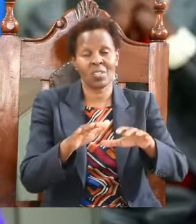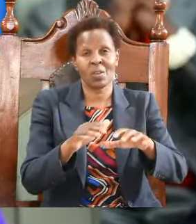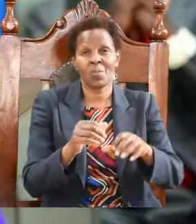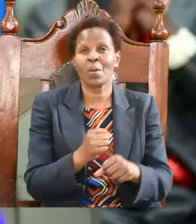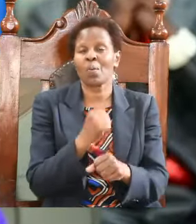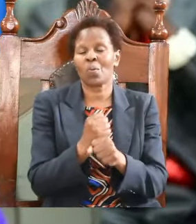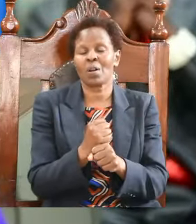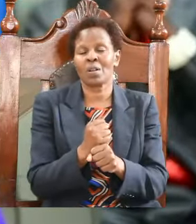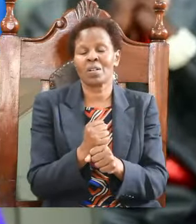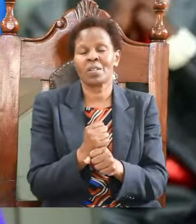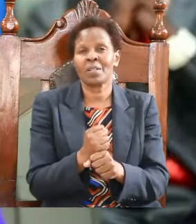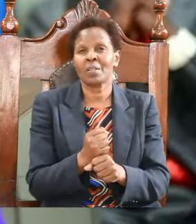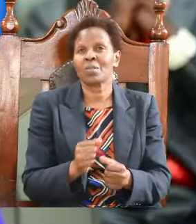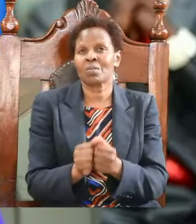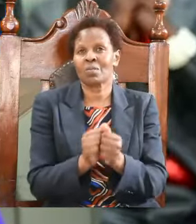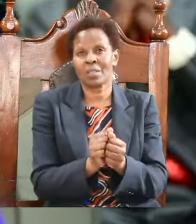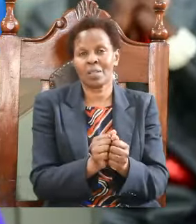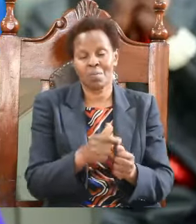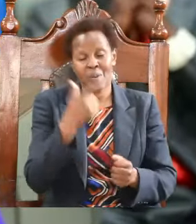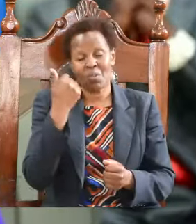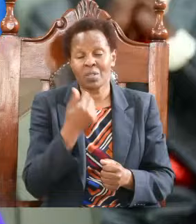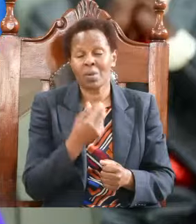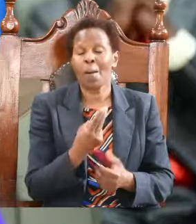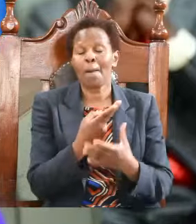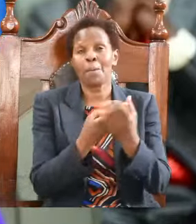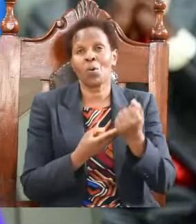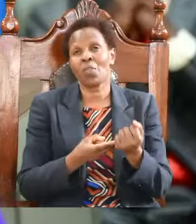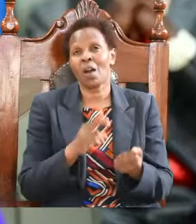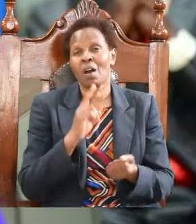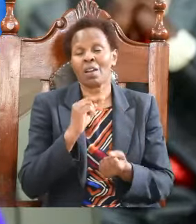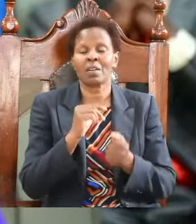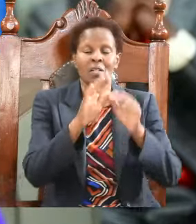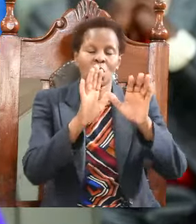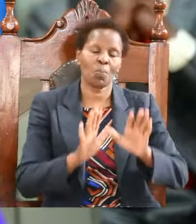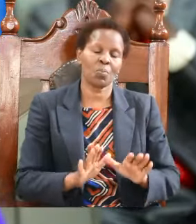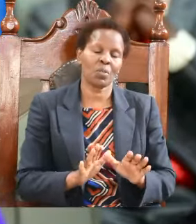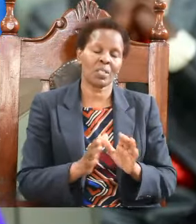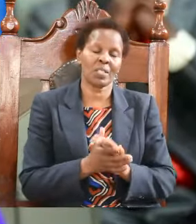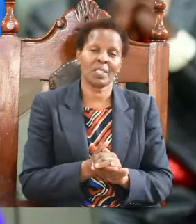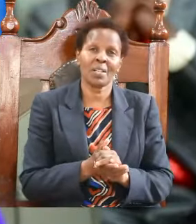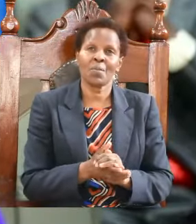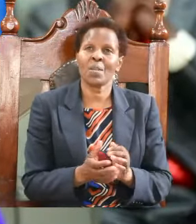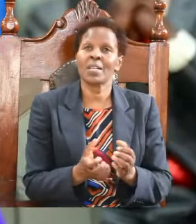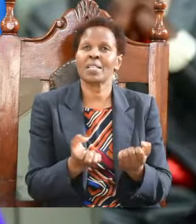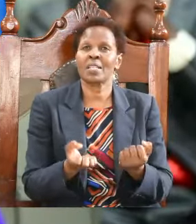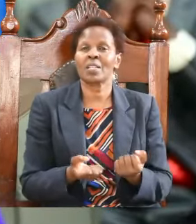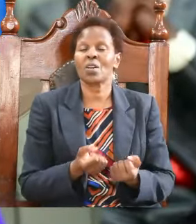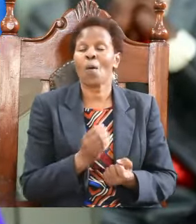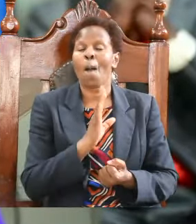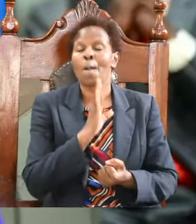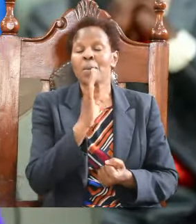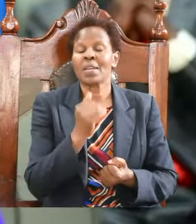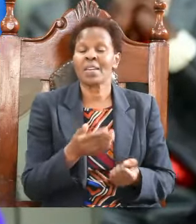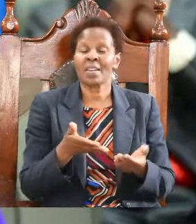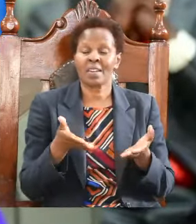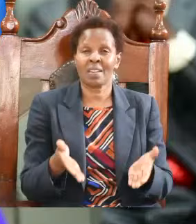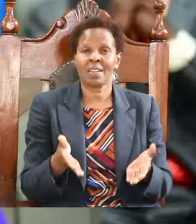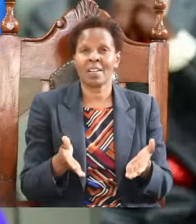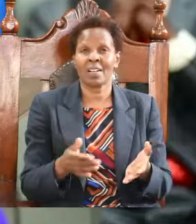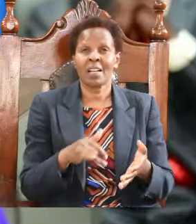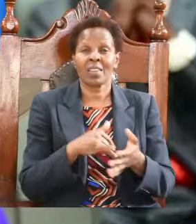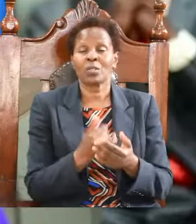together because they are all important functions and we need to be here. That's why the service is starting